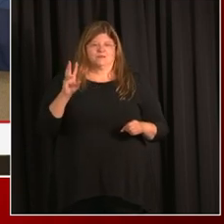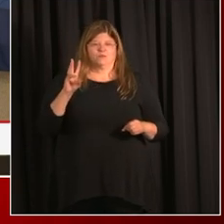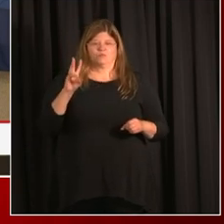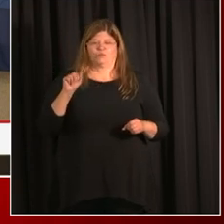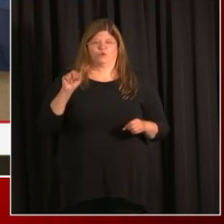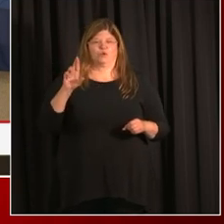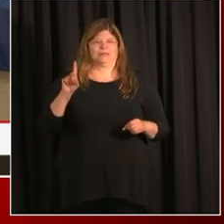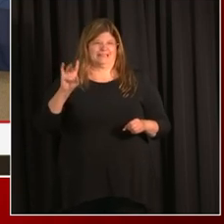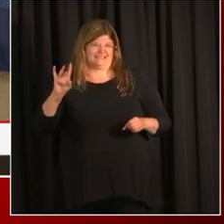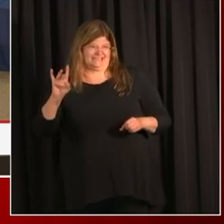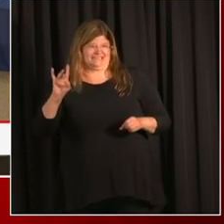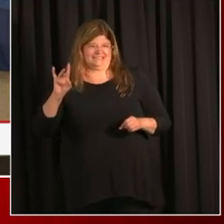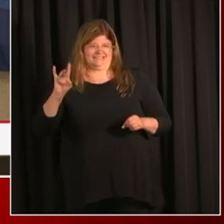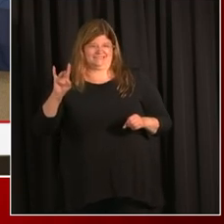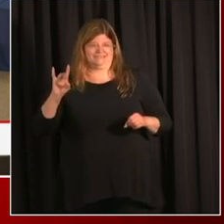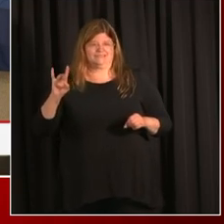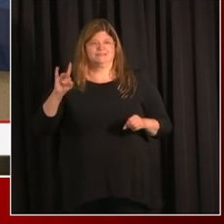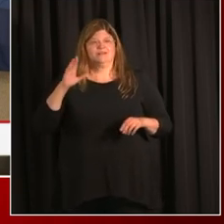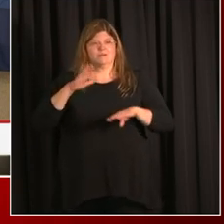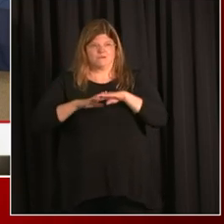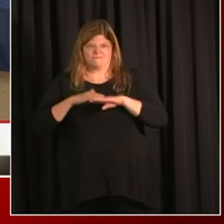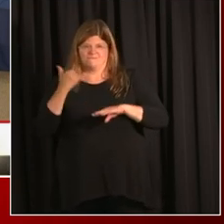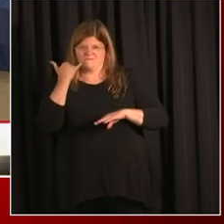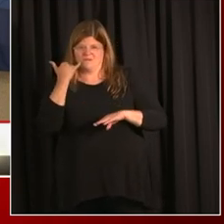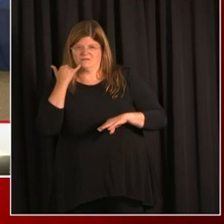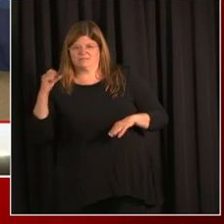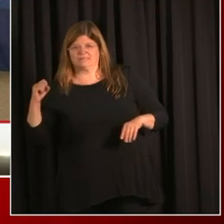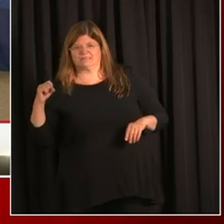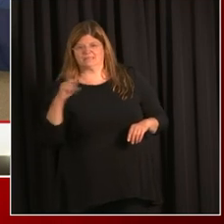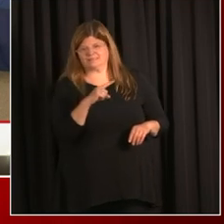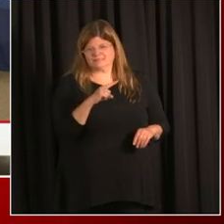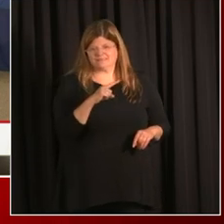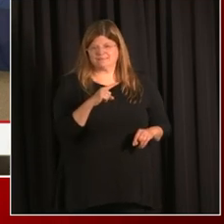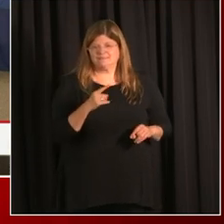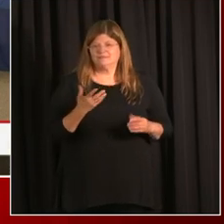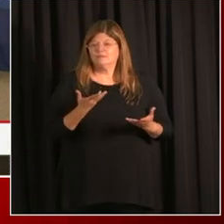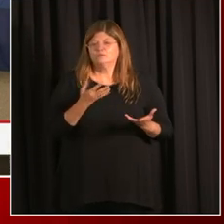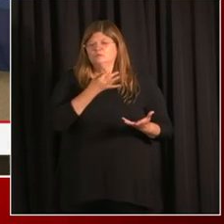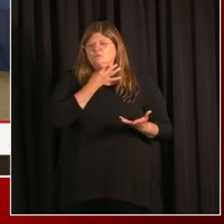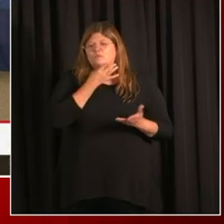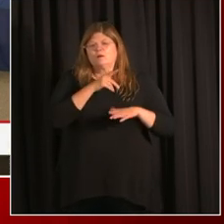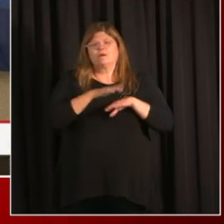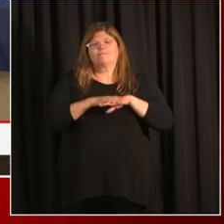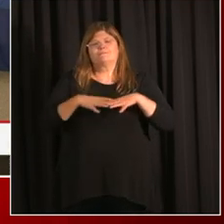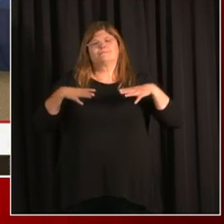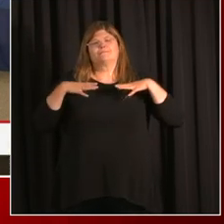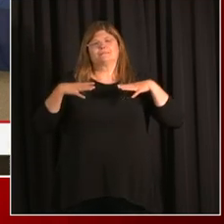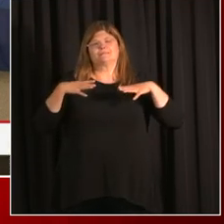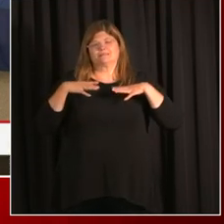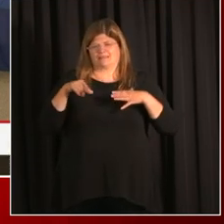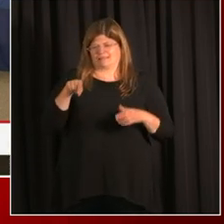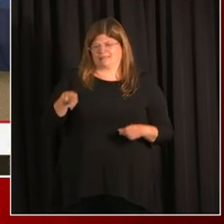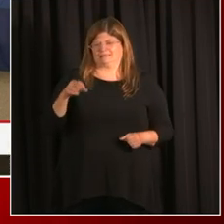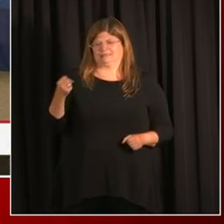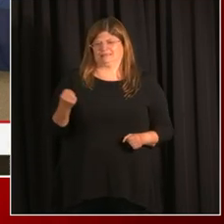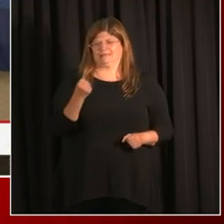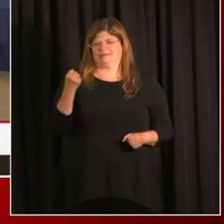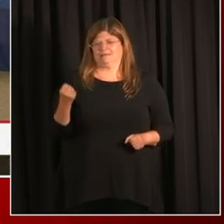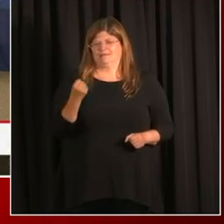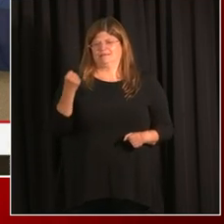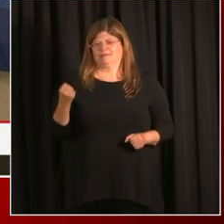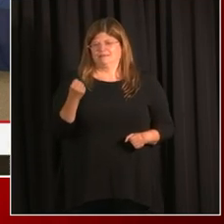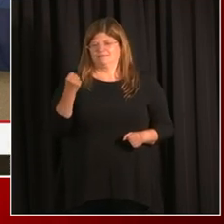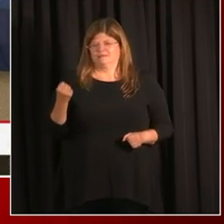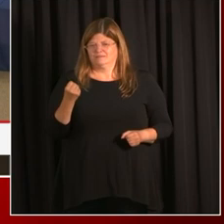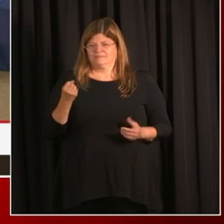So this is for, I am going on vacation on Saturday, and I have an